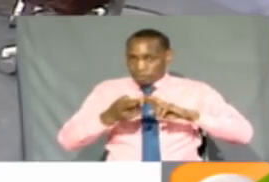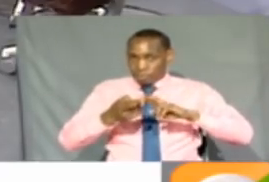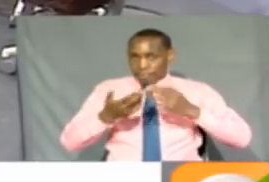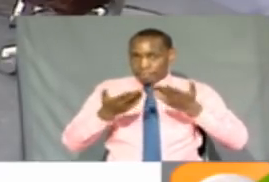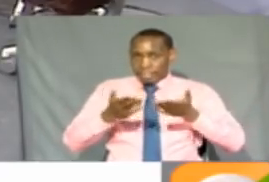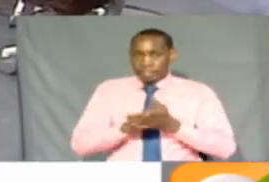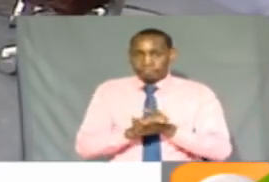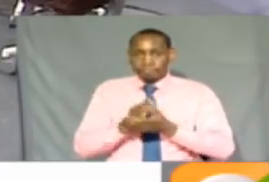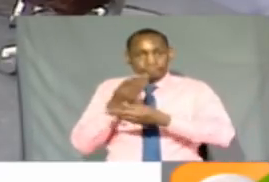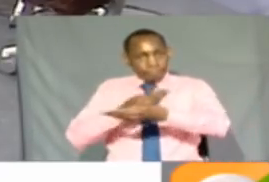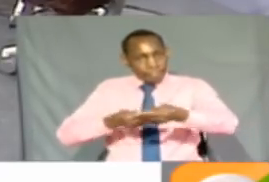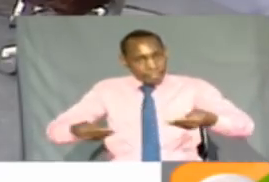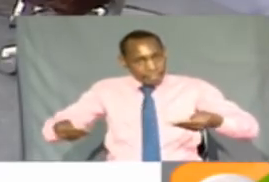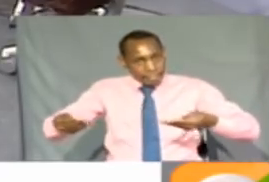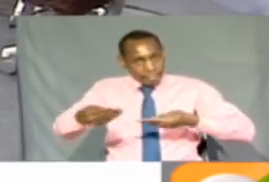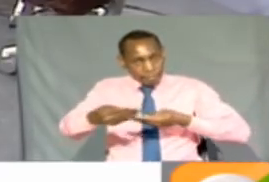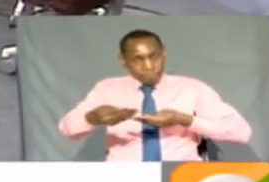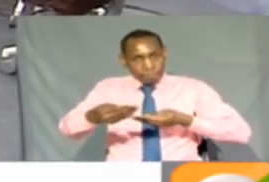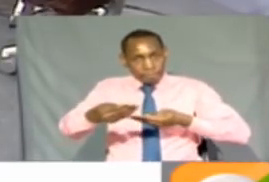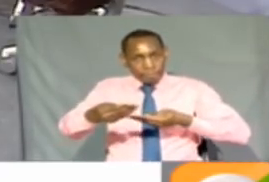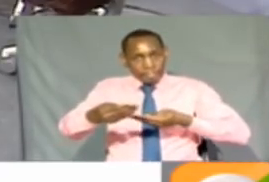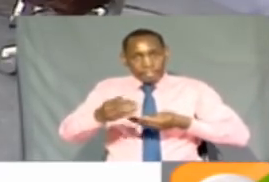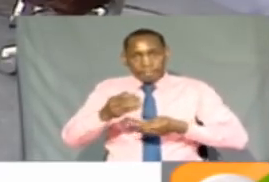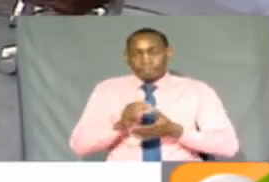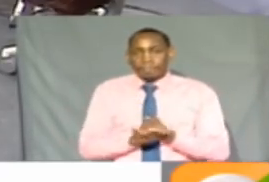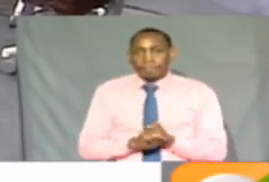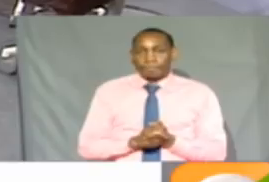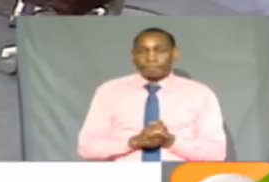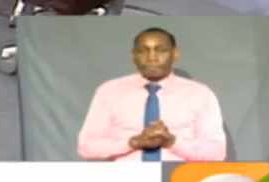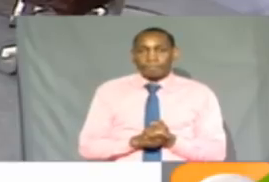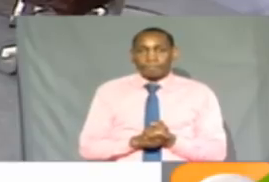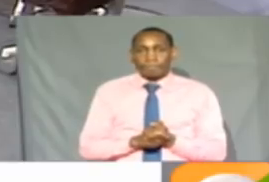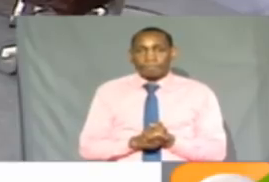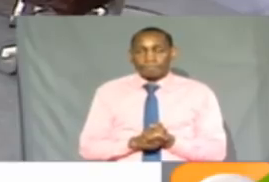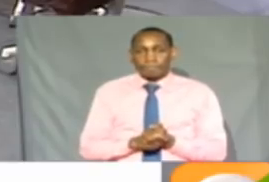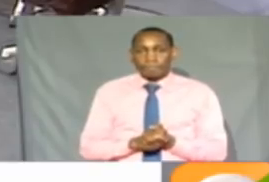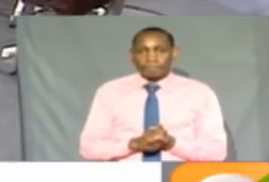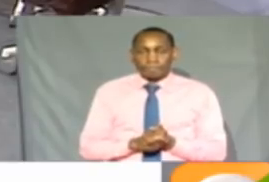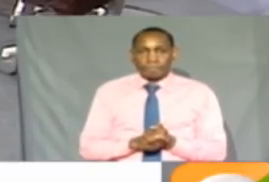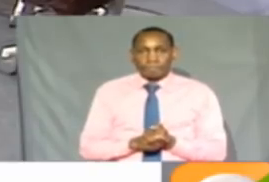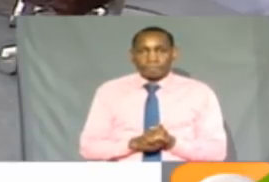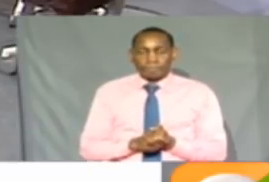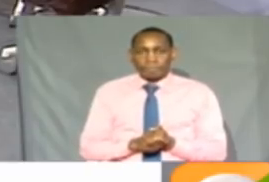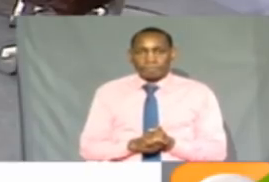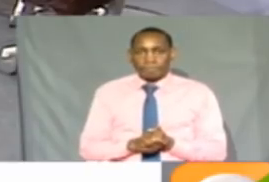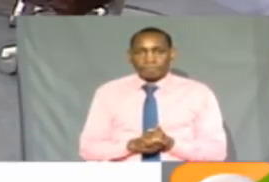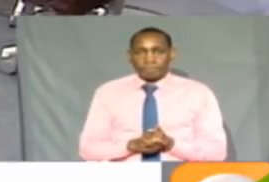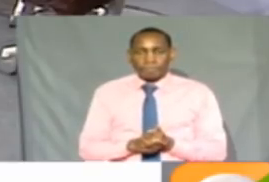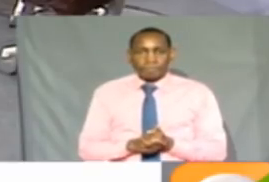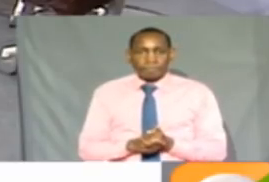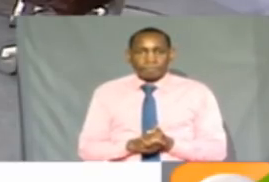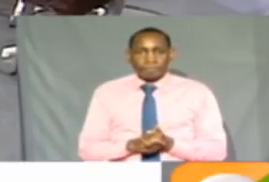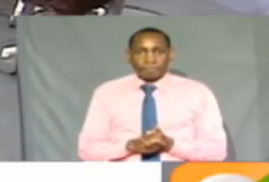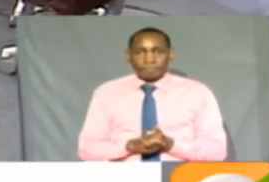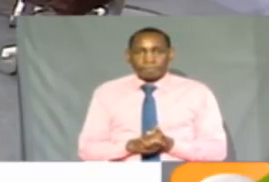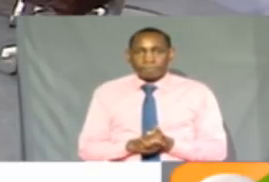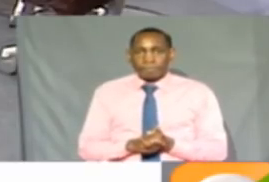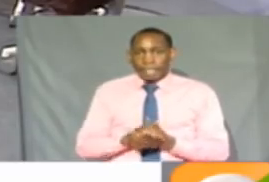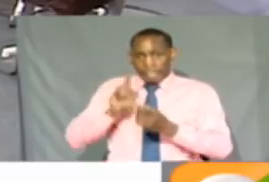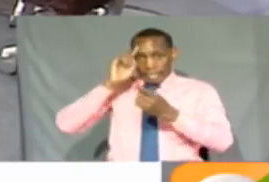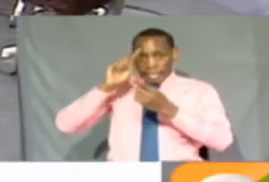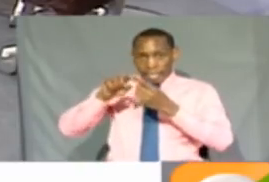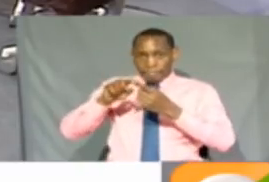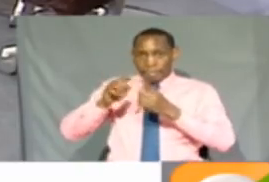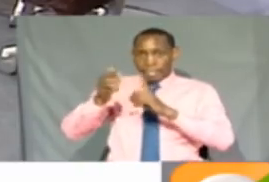just transactions at this stage? That it's just what I can get out of you, not me trying to get to know you and we're building something